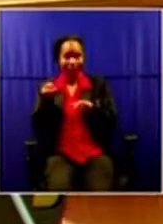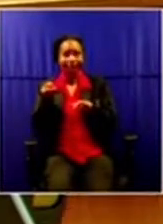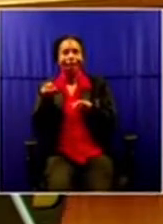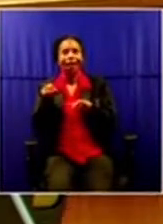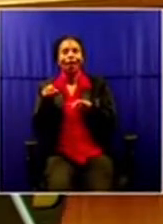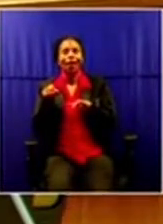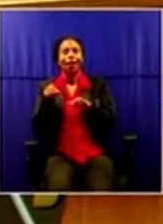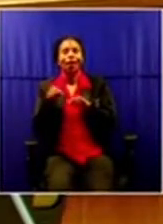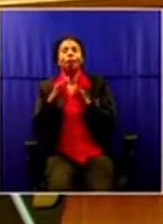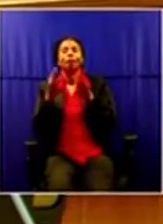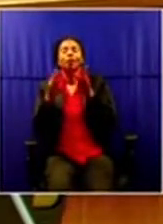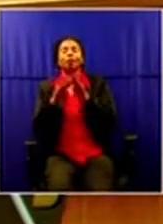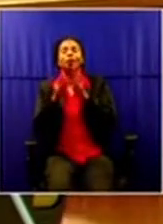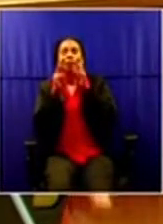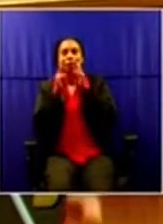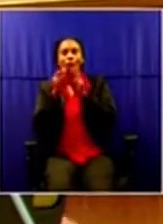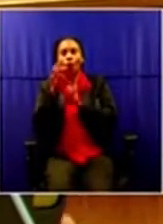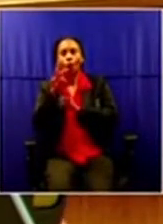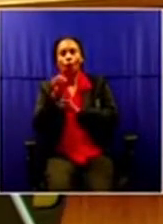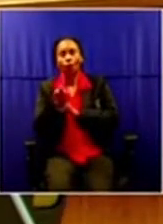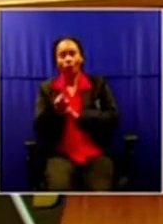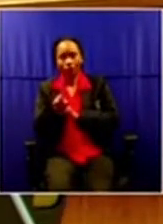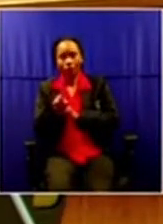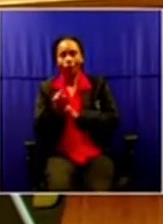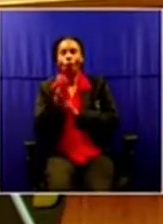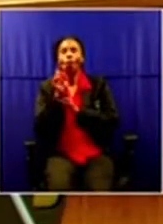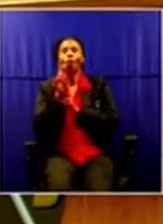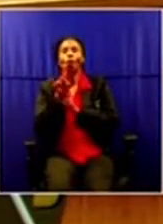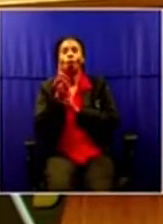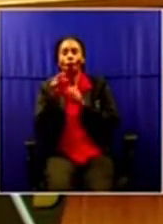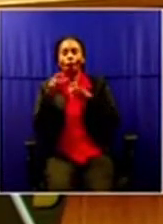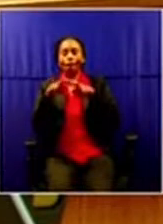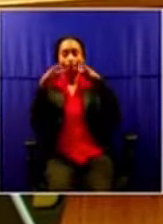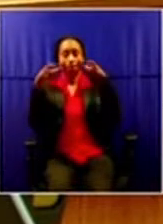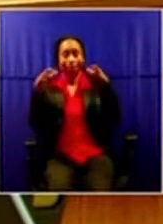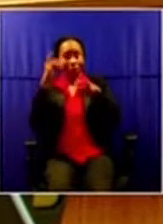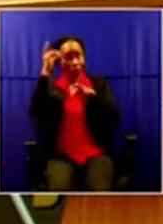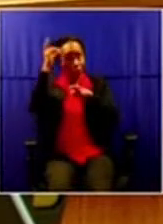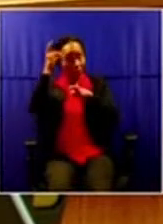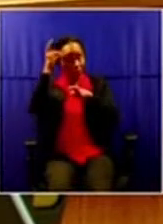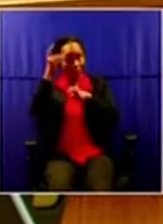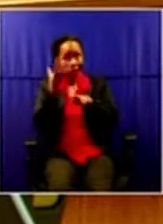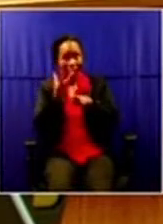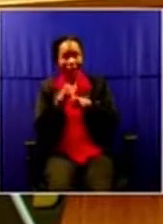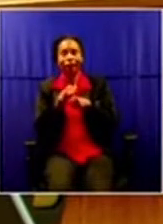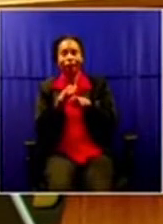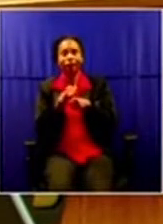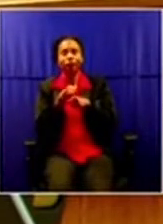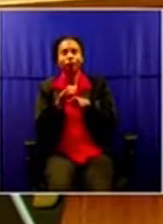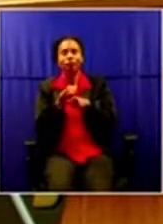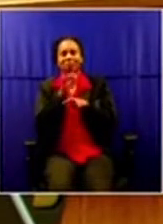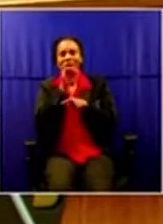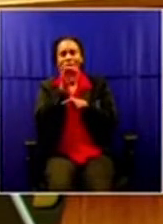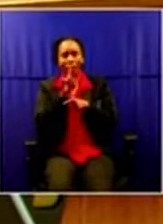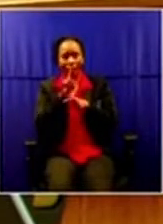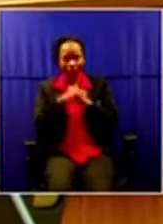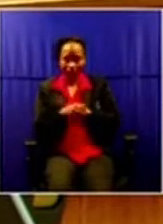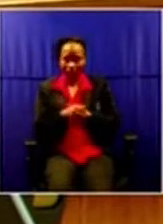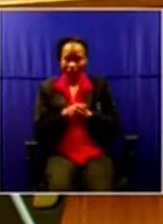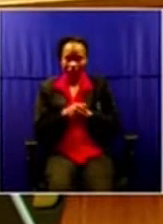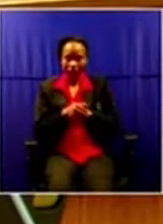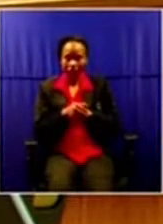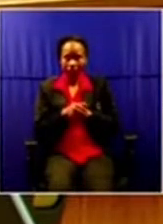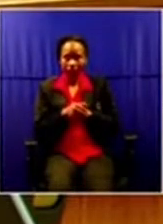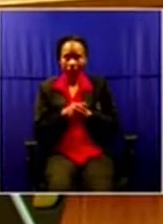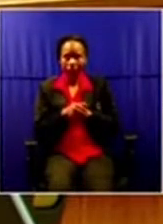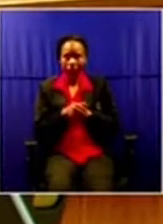to realize this great dream that we have. We should not, as some honorable members